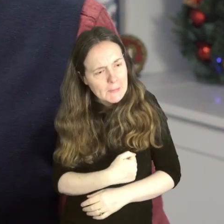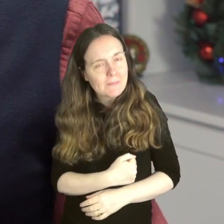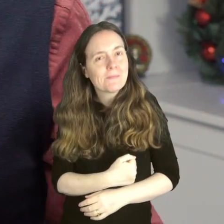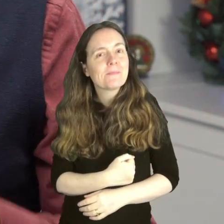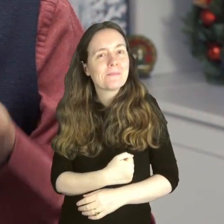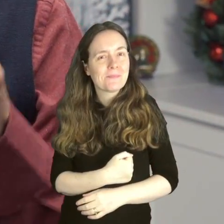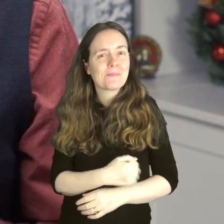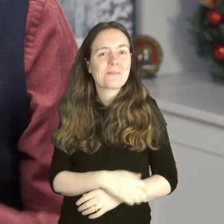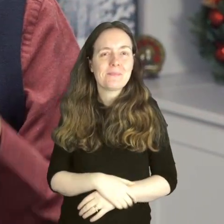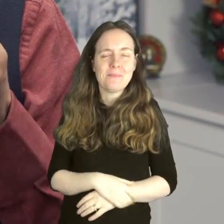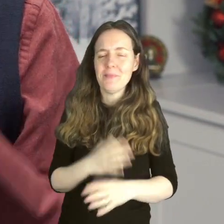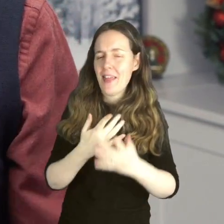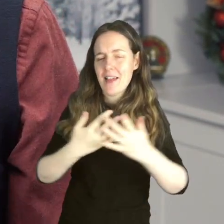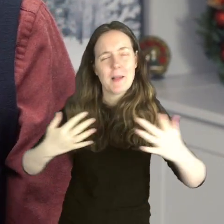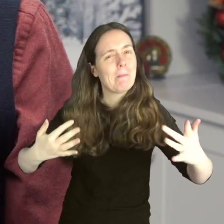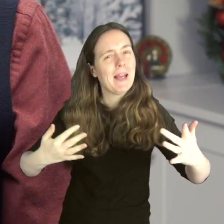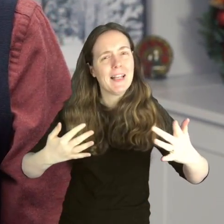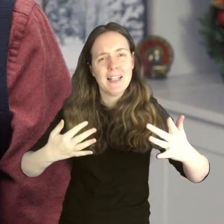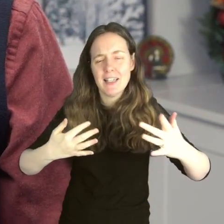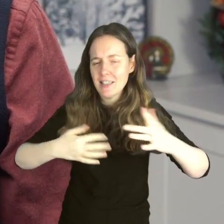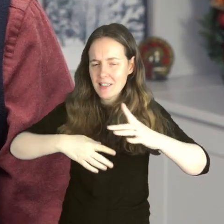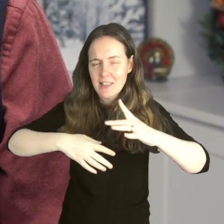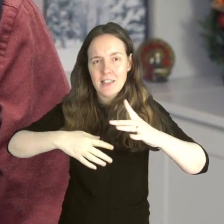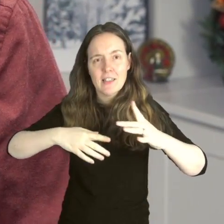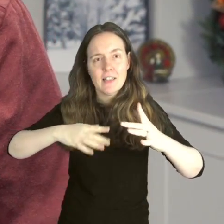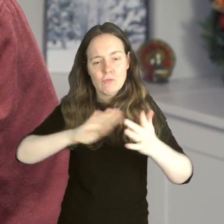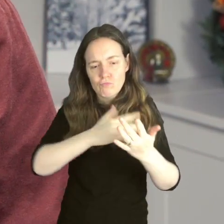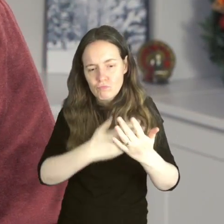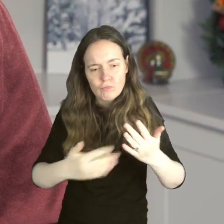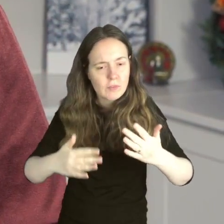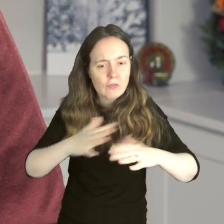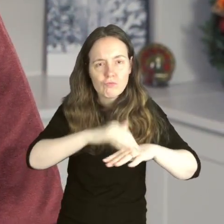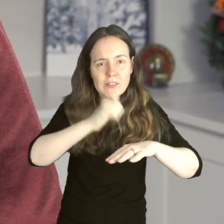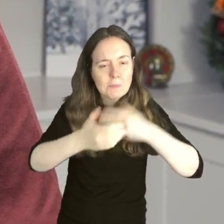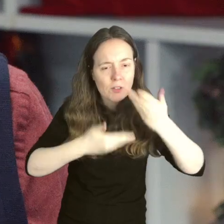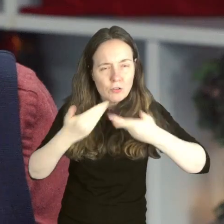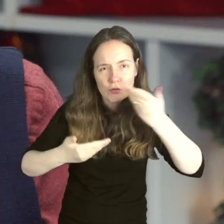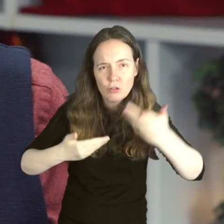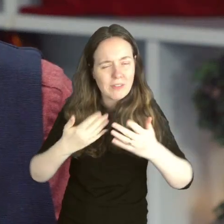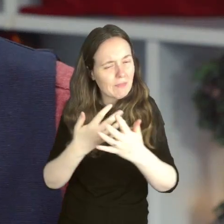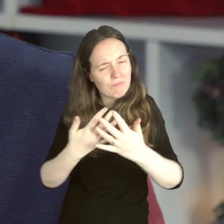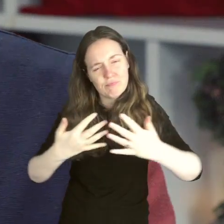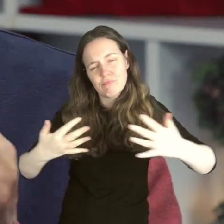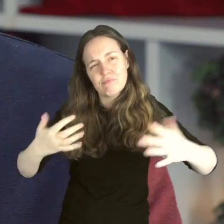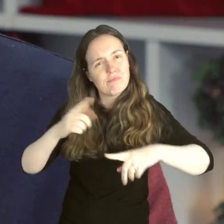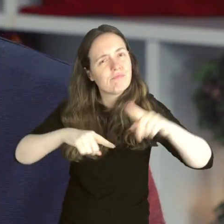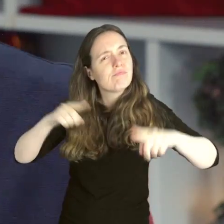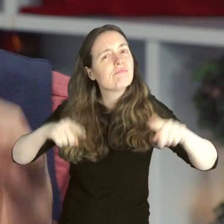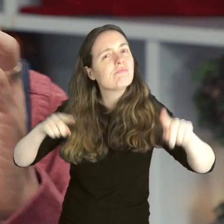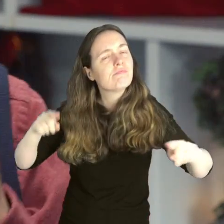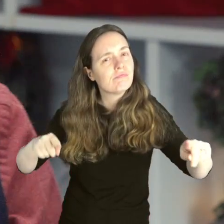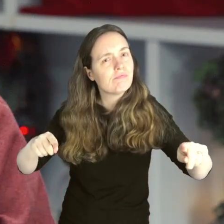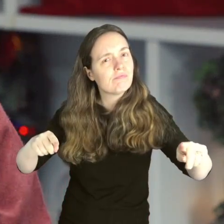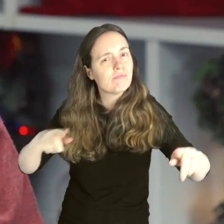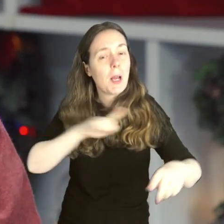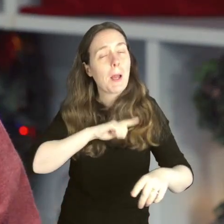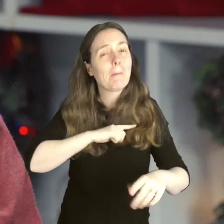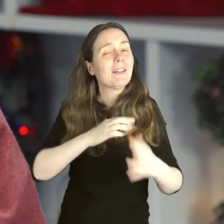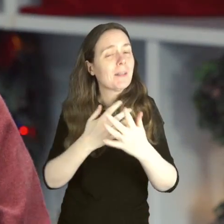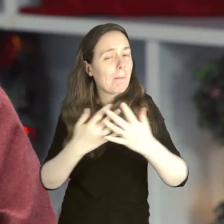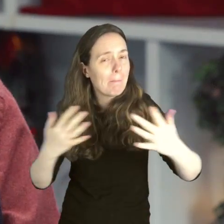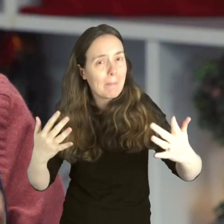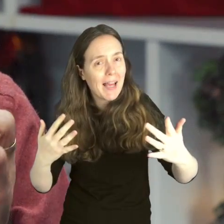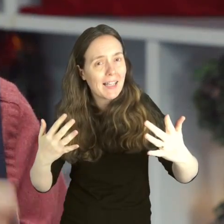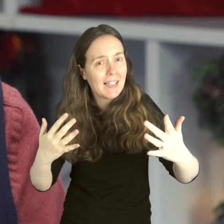There are many different versions of Christmas. And because there are many